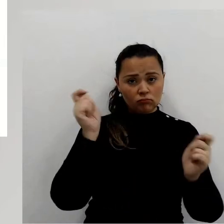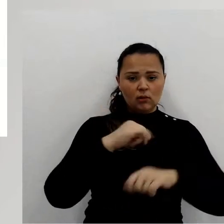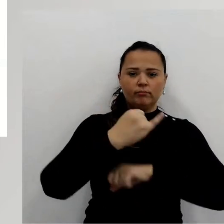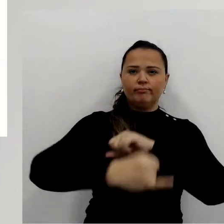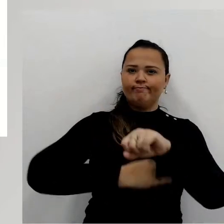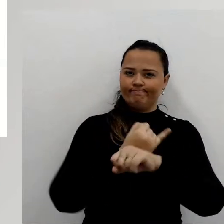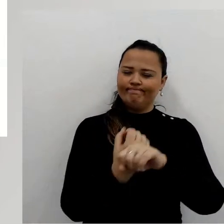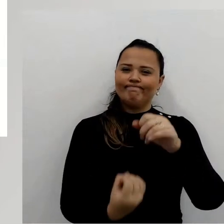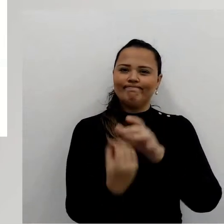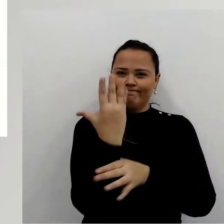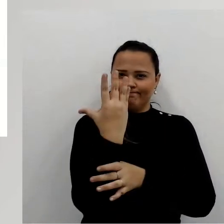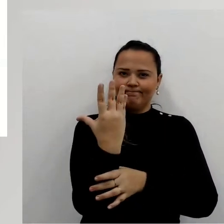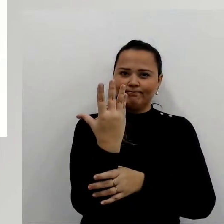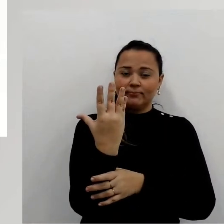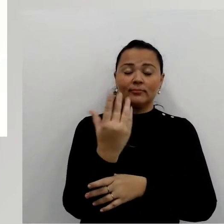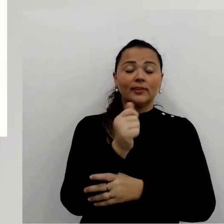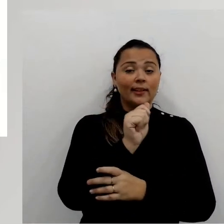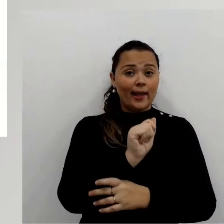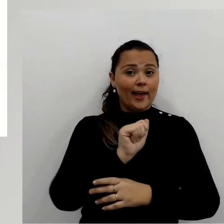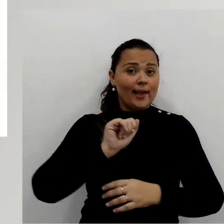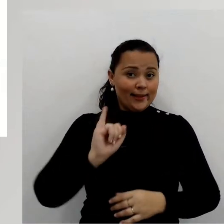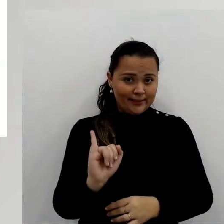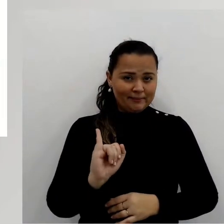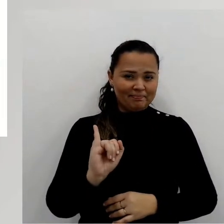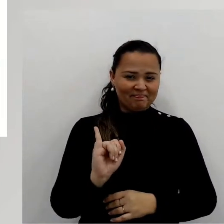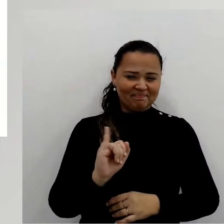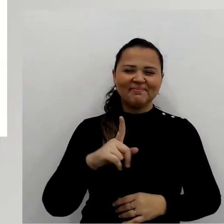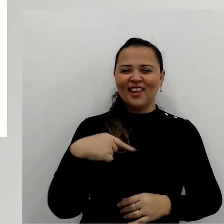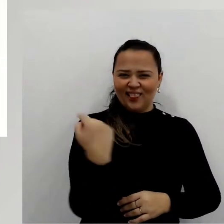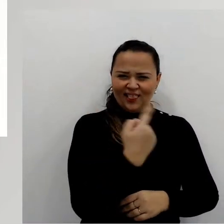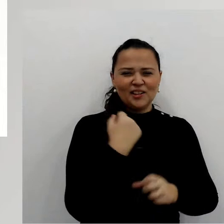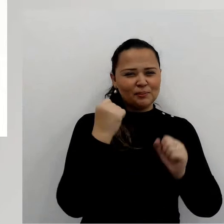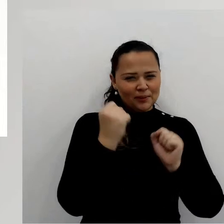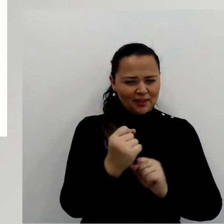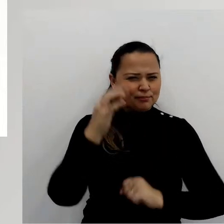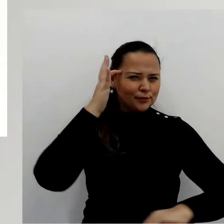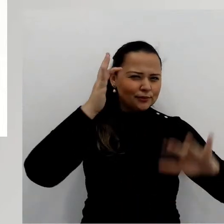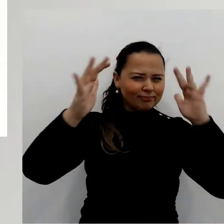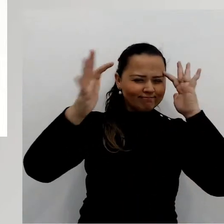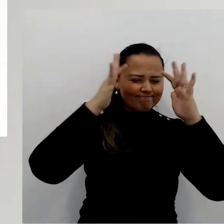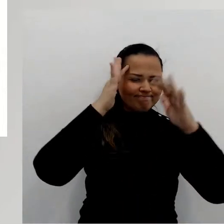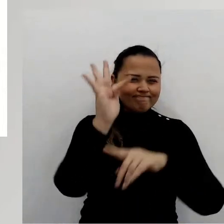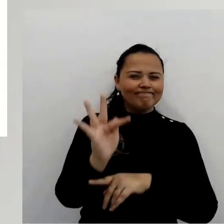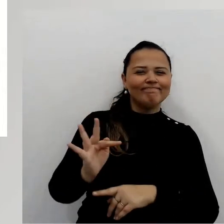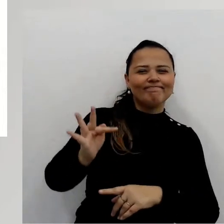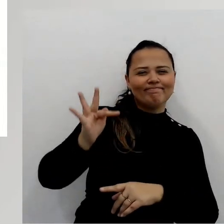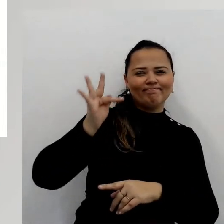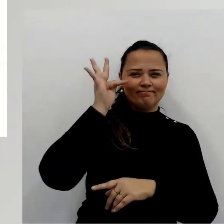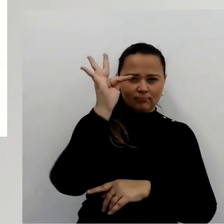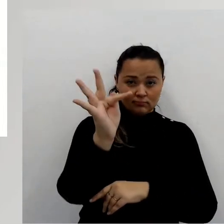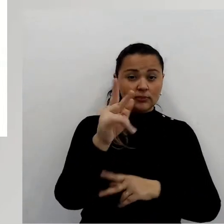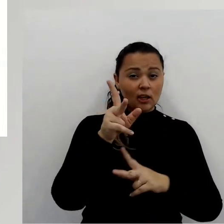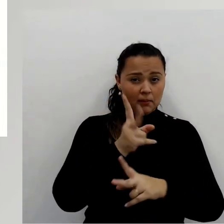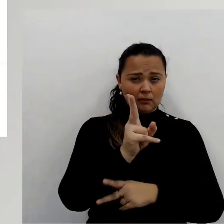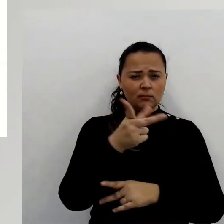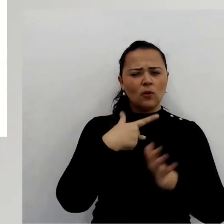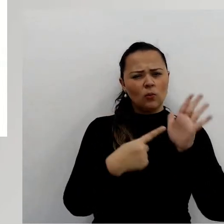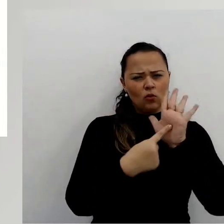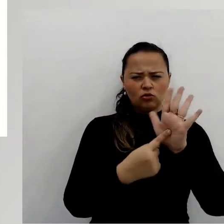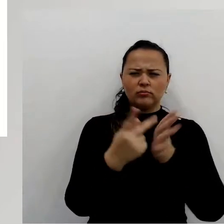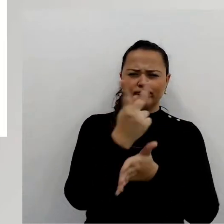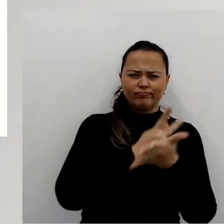where we even go beyond just what I had showed you with that map, and the machines actually start talking to each